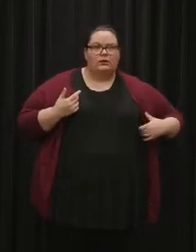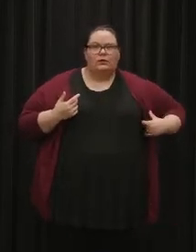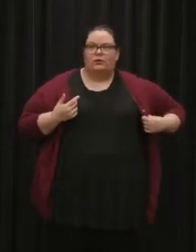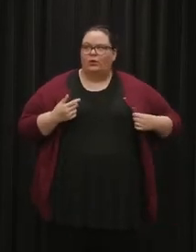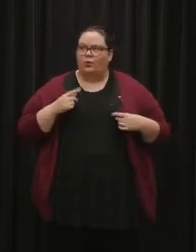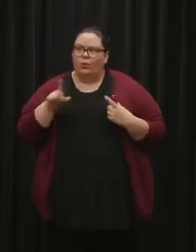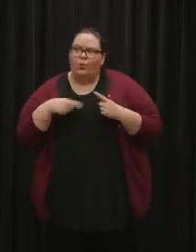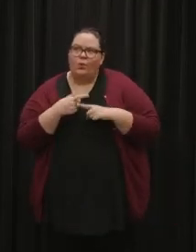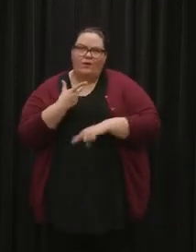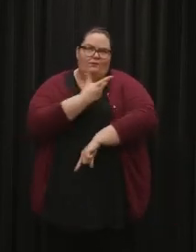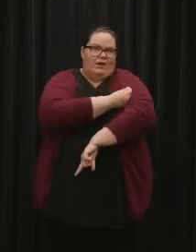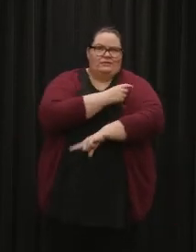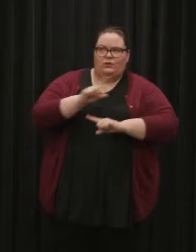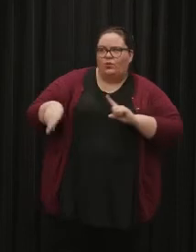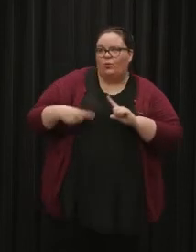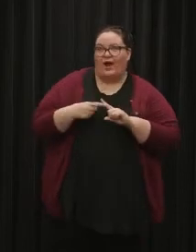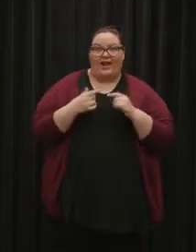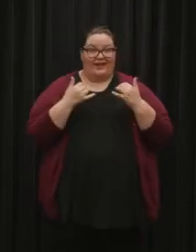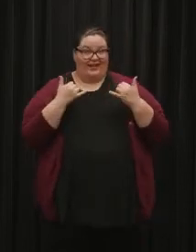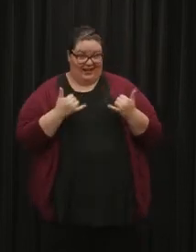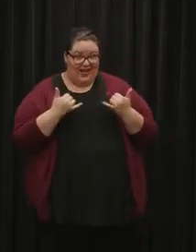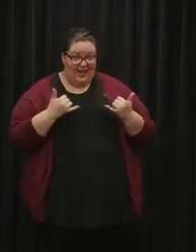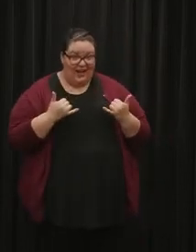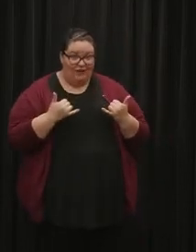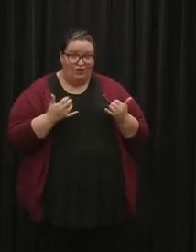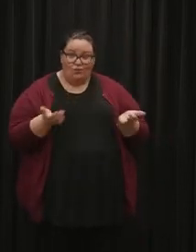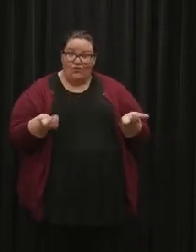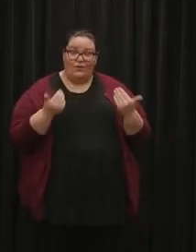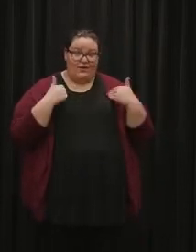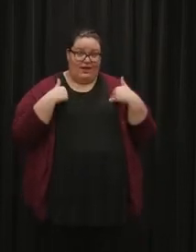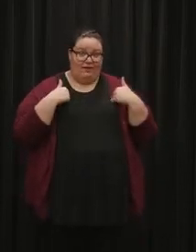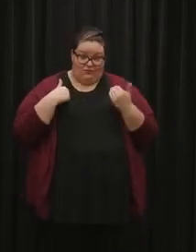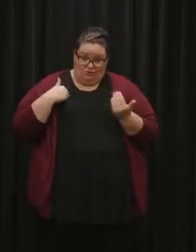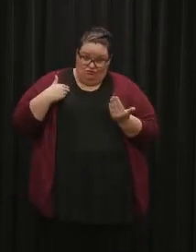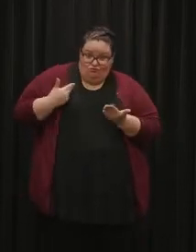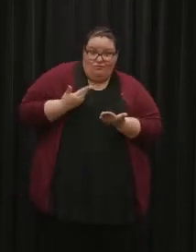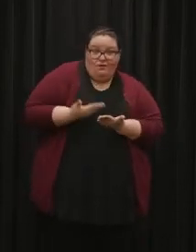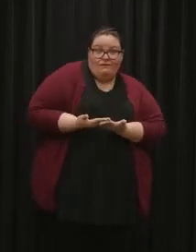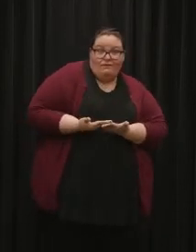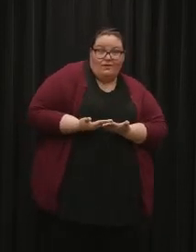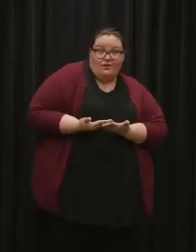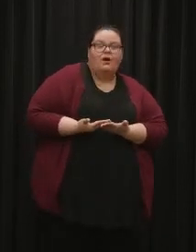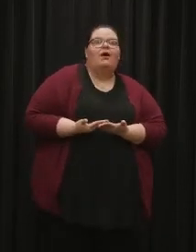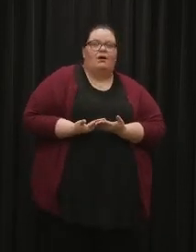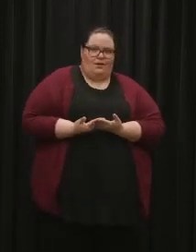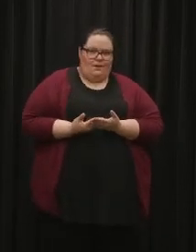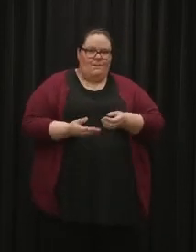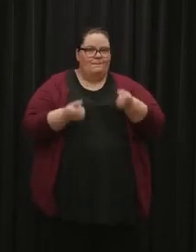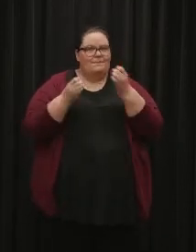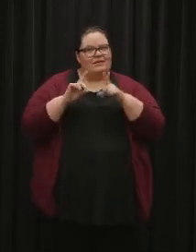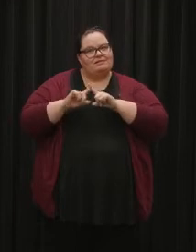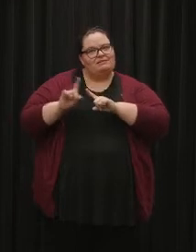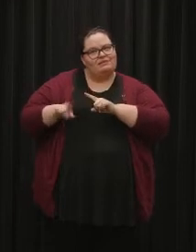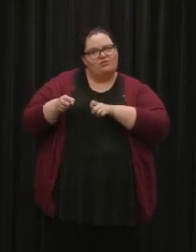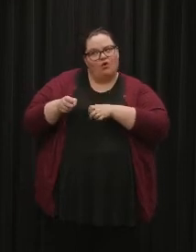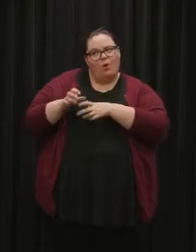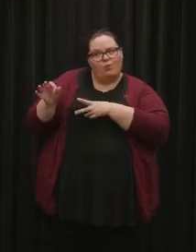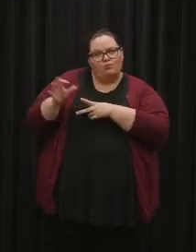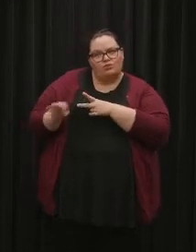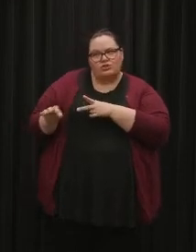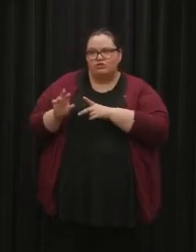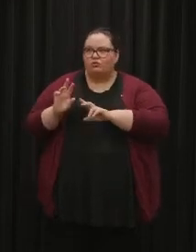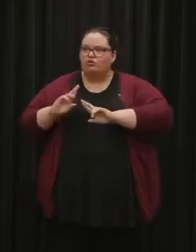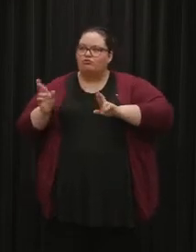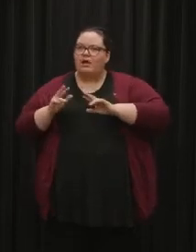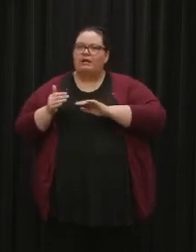all wondering when a vaccine would arrive. And now not only is it arriving, but there are multiple vaccines that are on